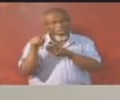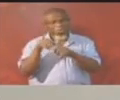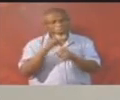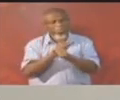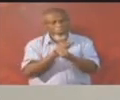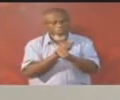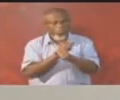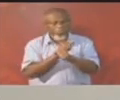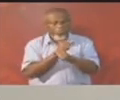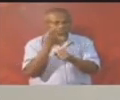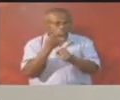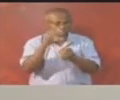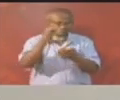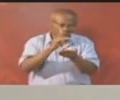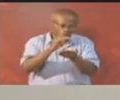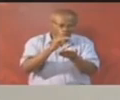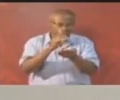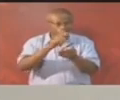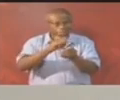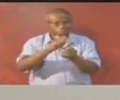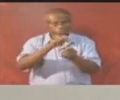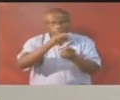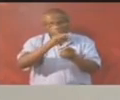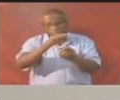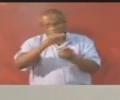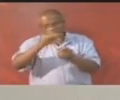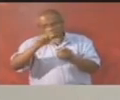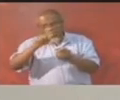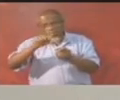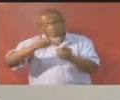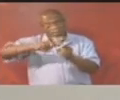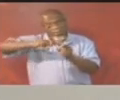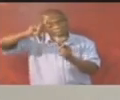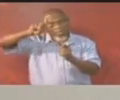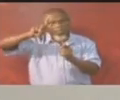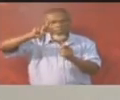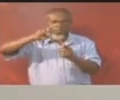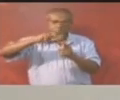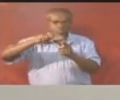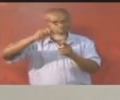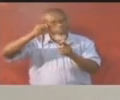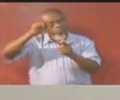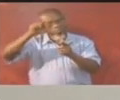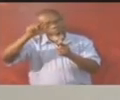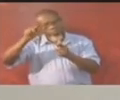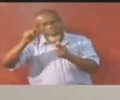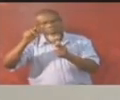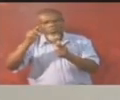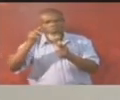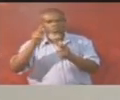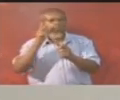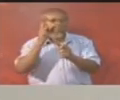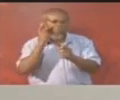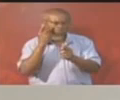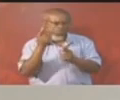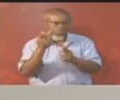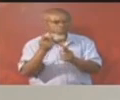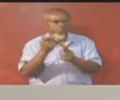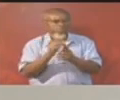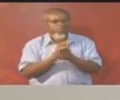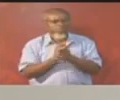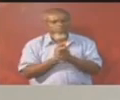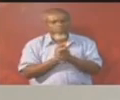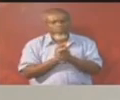measures, is something that takes some time. So we're seeing that we've been applying the brakes, and we're starting to see slowing, and we need